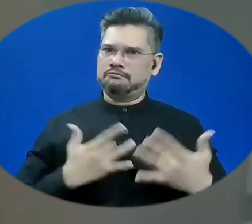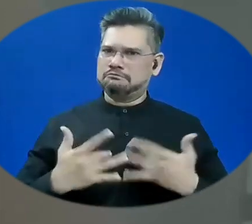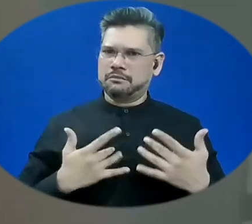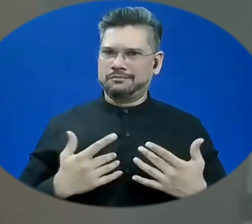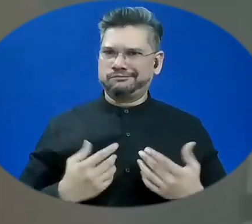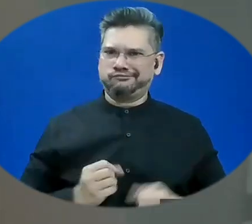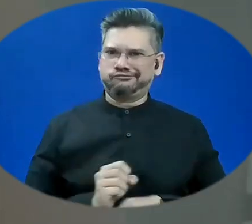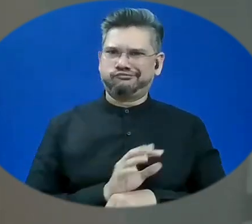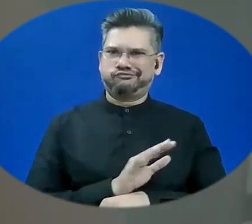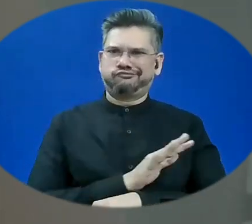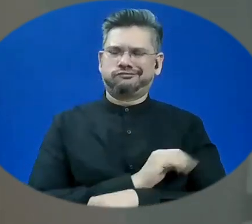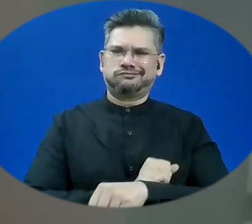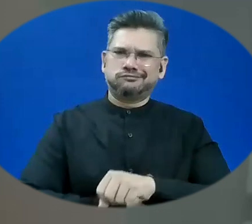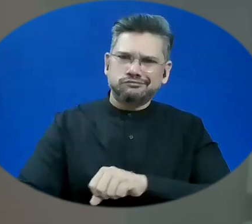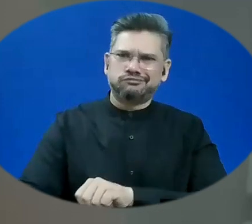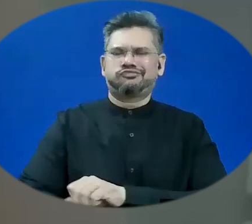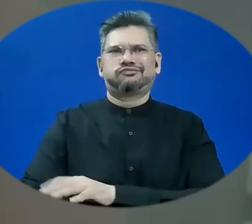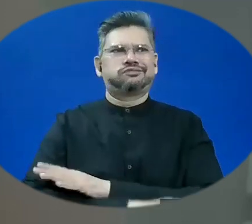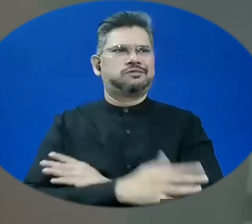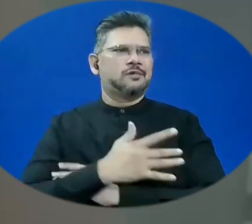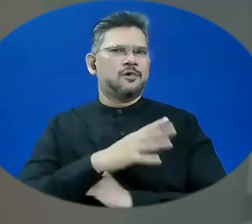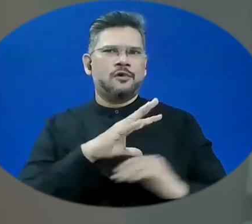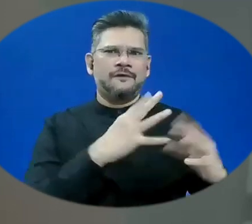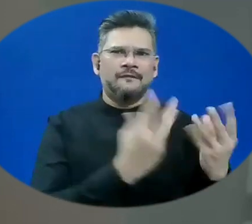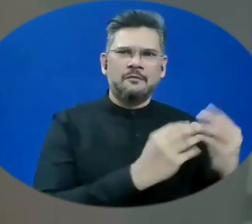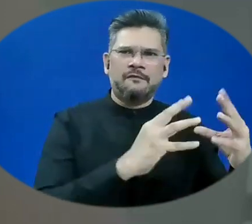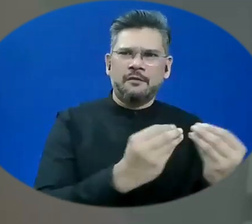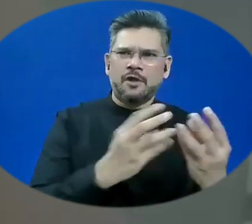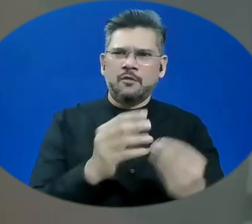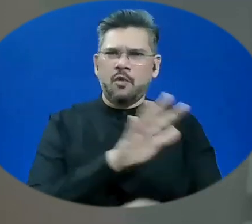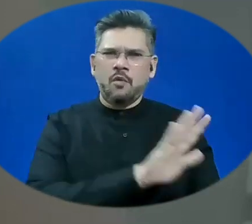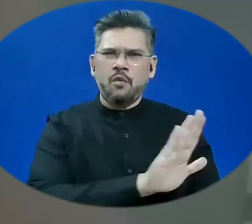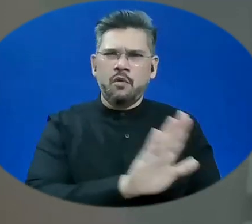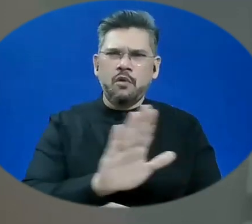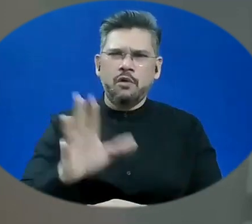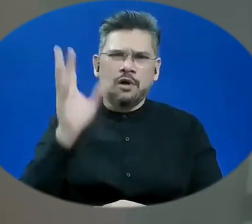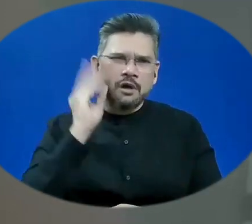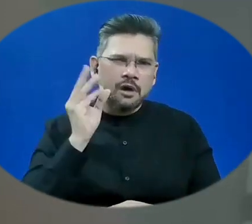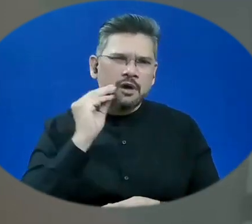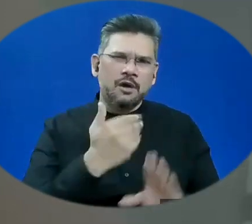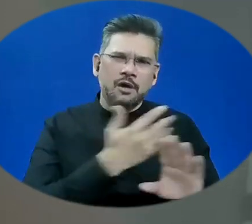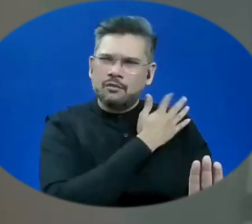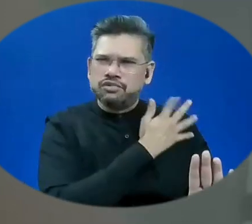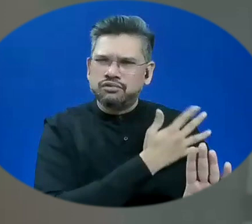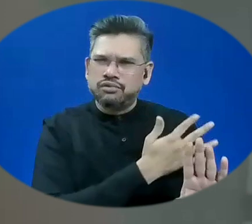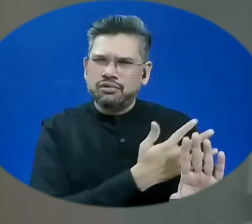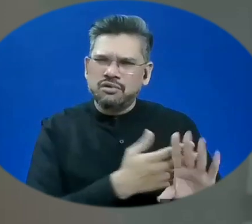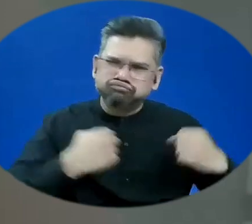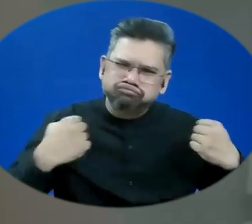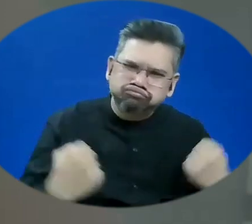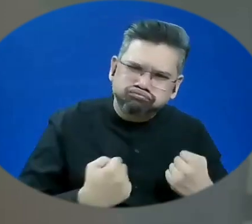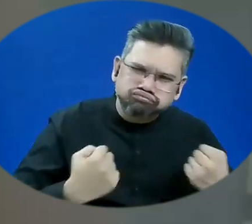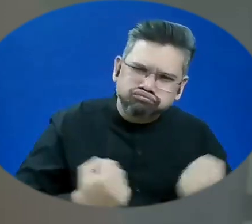hear the experience of the families going through, especially dementia caregiving, the struggles, but also